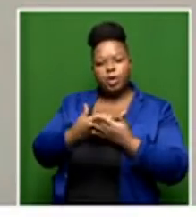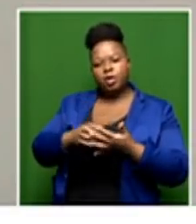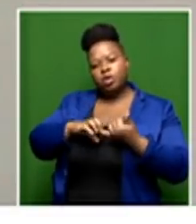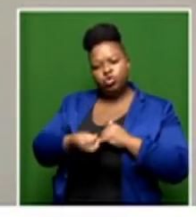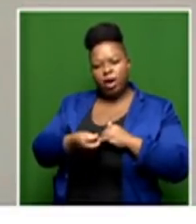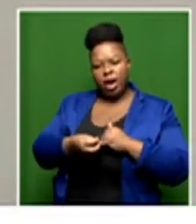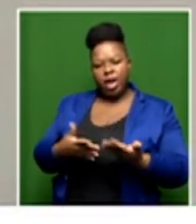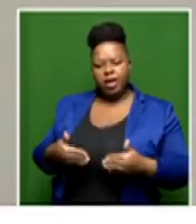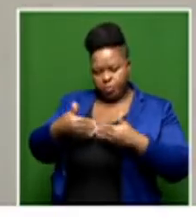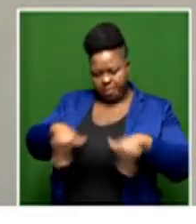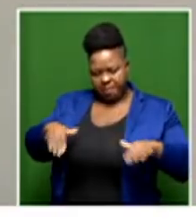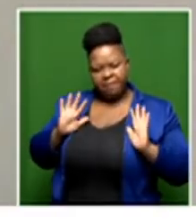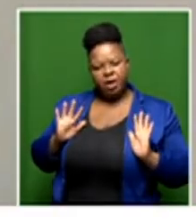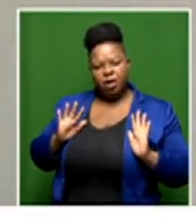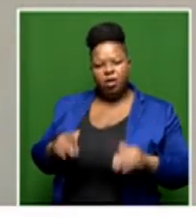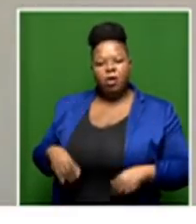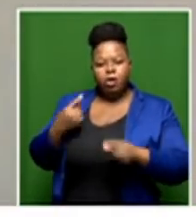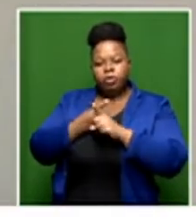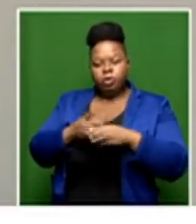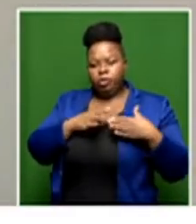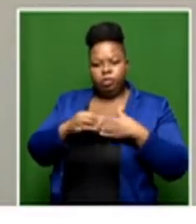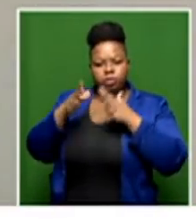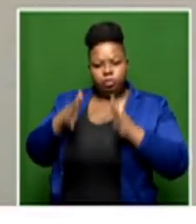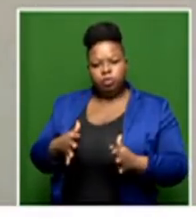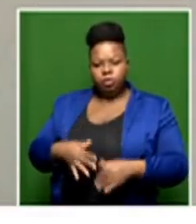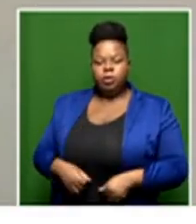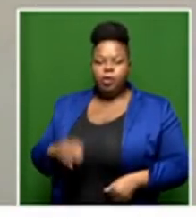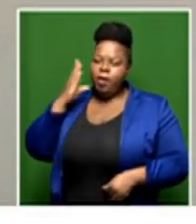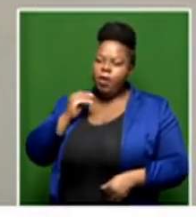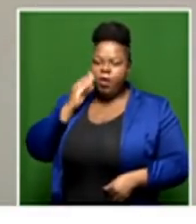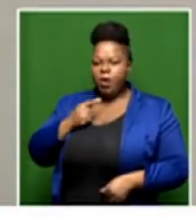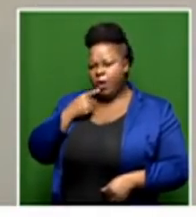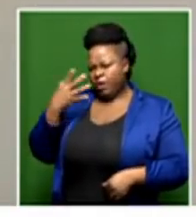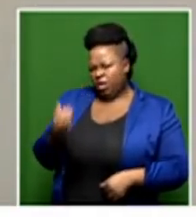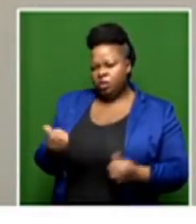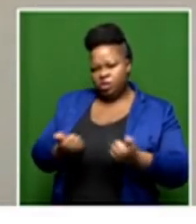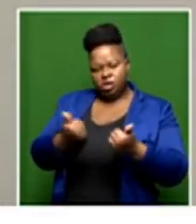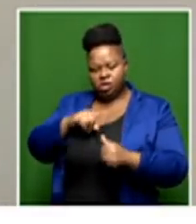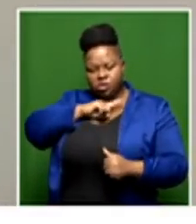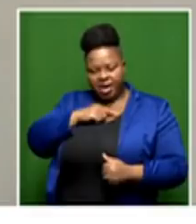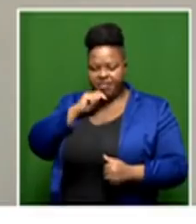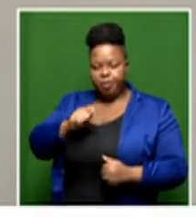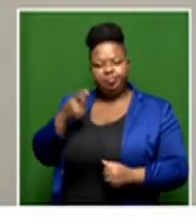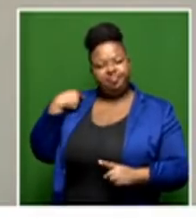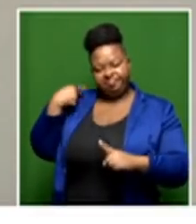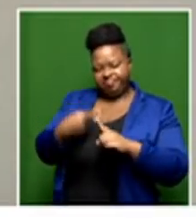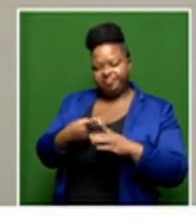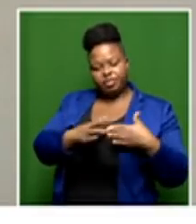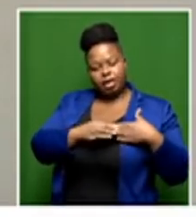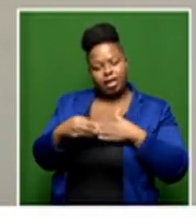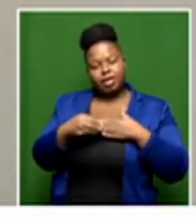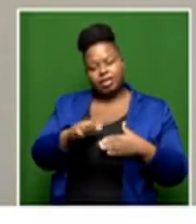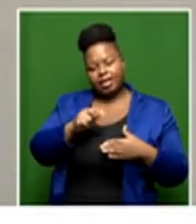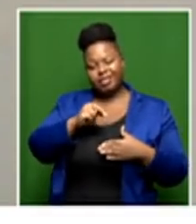objective. And I think as a leader, she's got the experience based on her time leading the